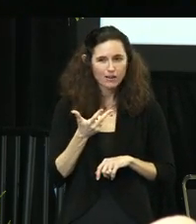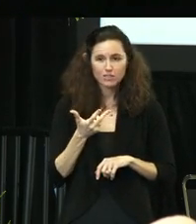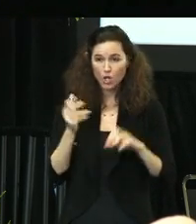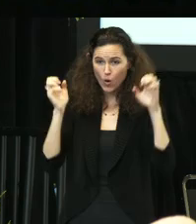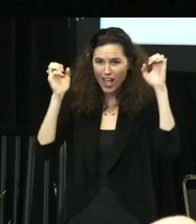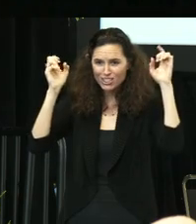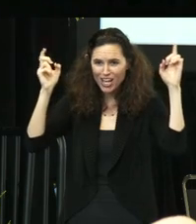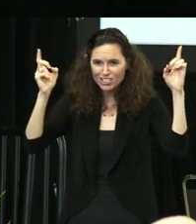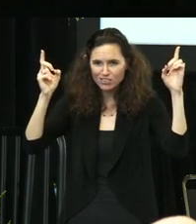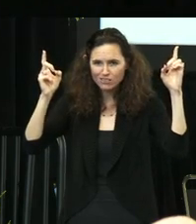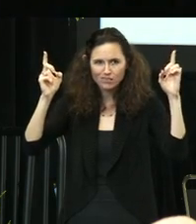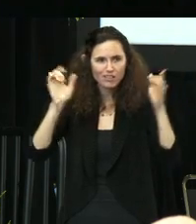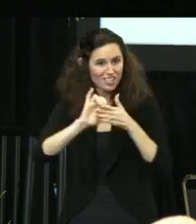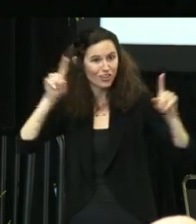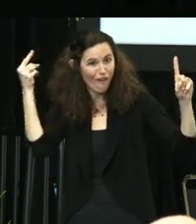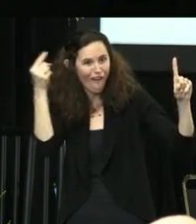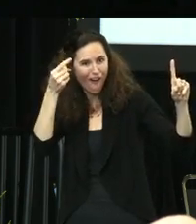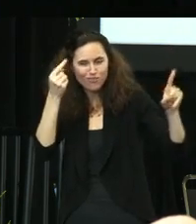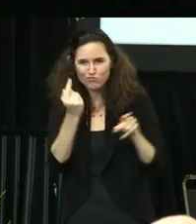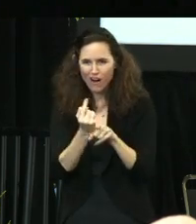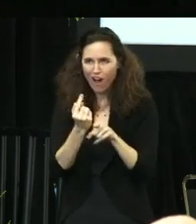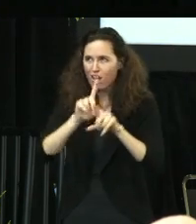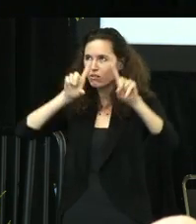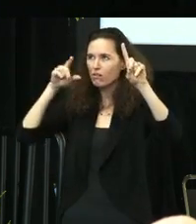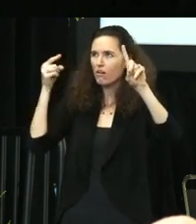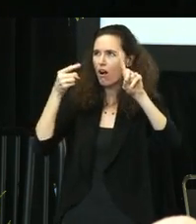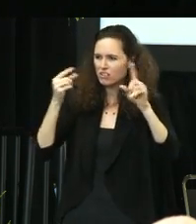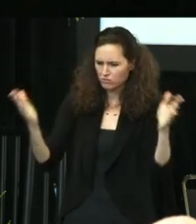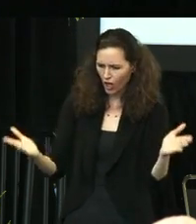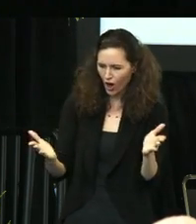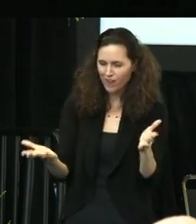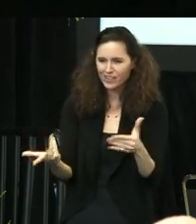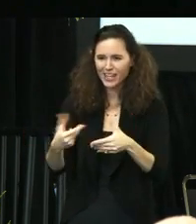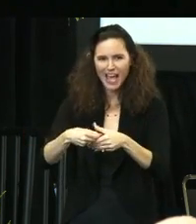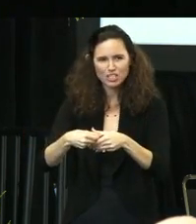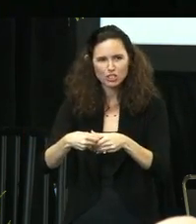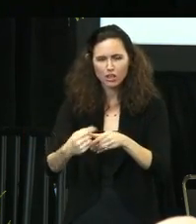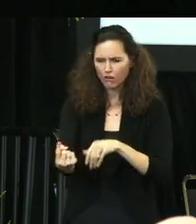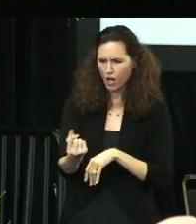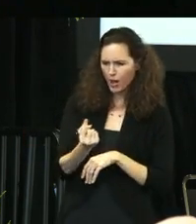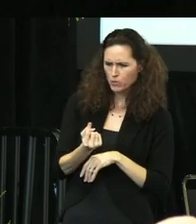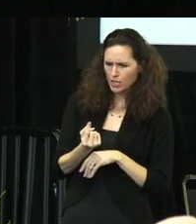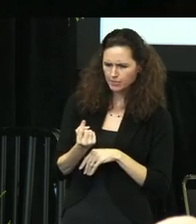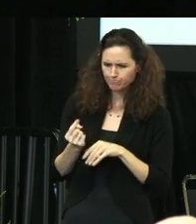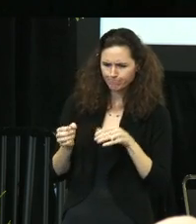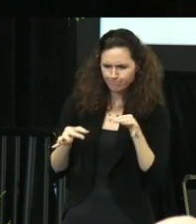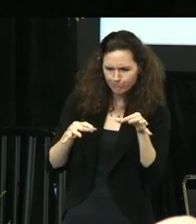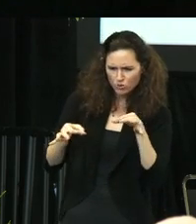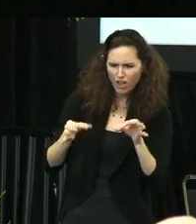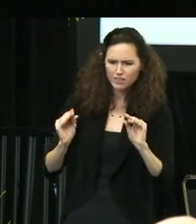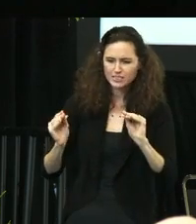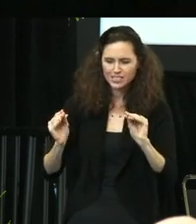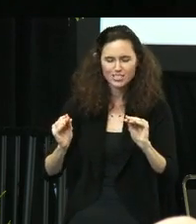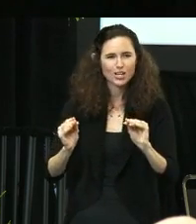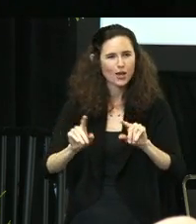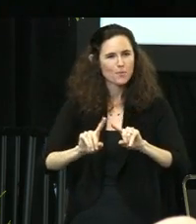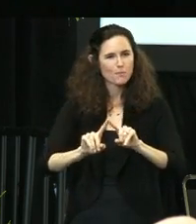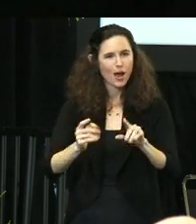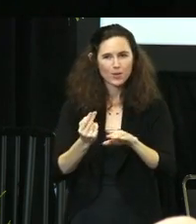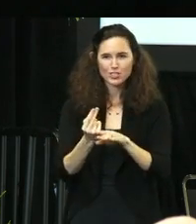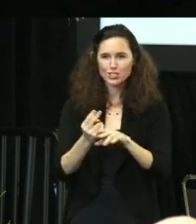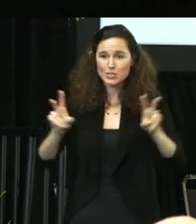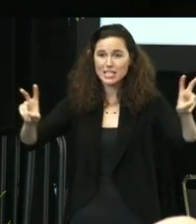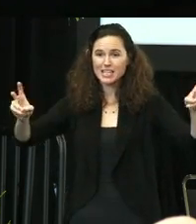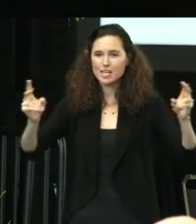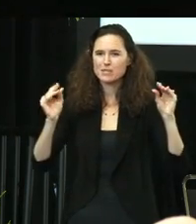education, that's what we do when we engage our students. They're coming to us, we're giving them knowledge, but we're also, to use the theme,